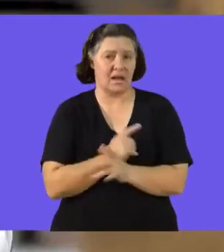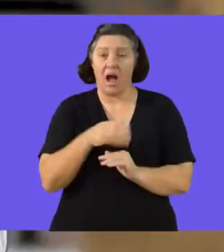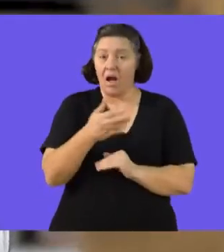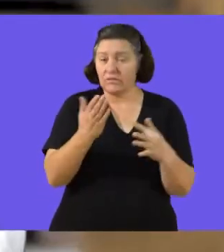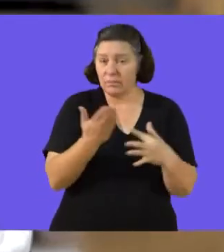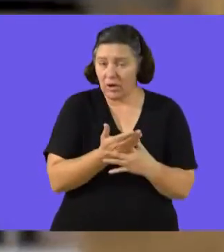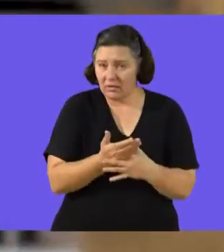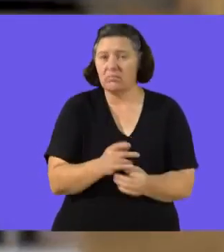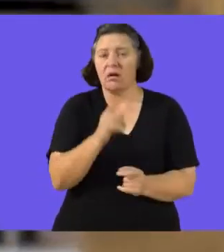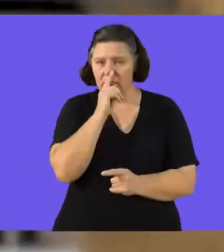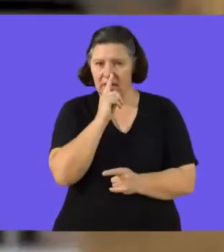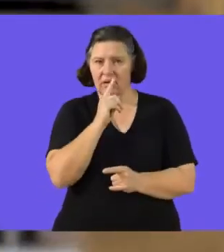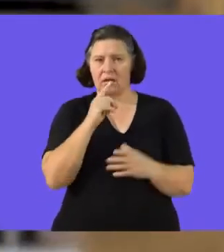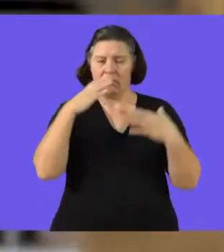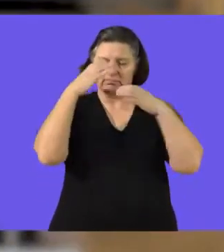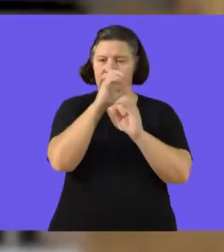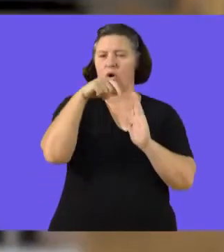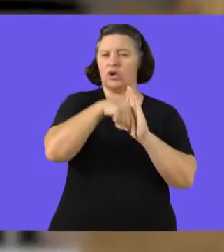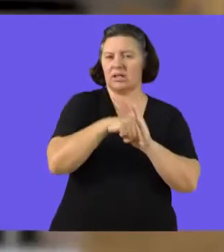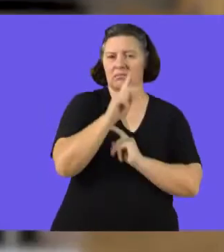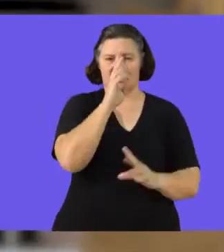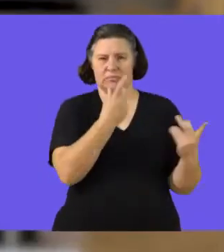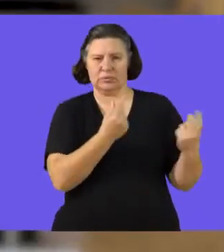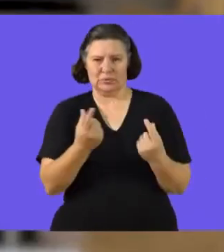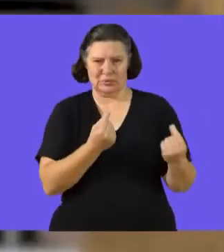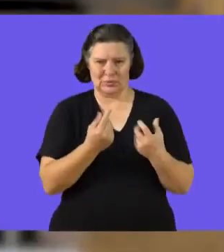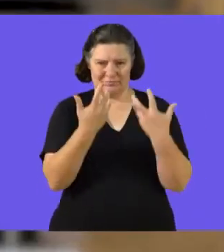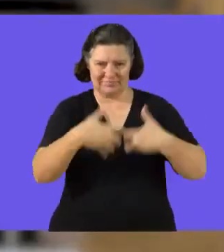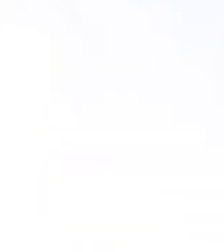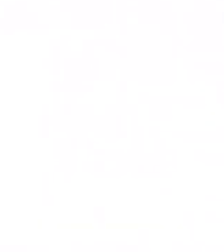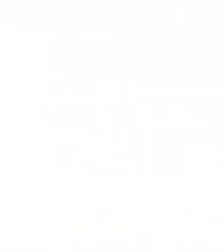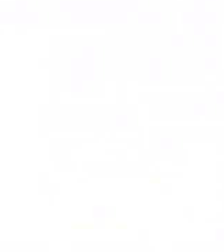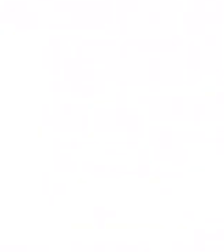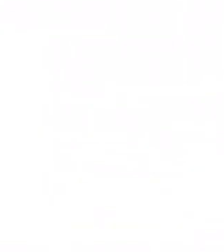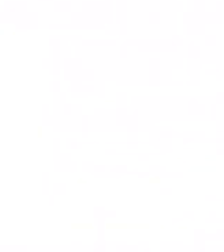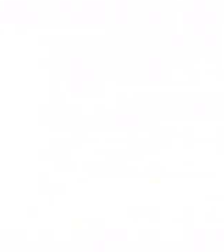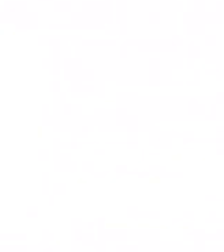After the break, we'll put all of this into context and we'll do some mathematics. See you now.